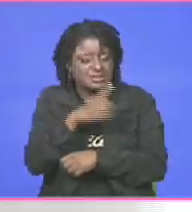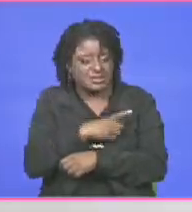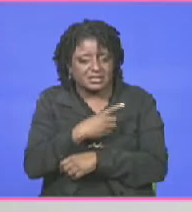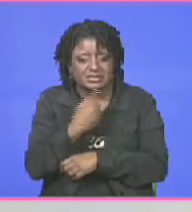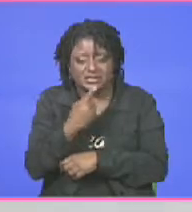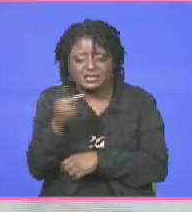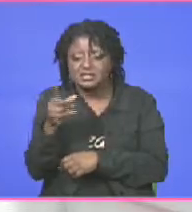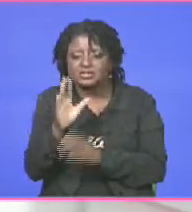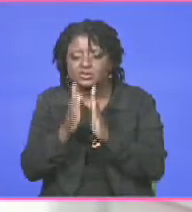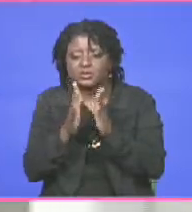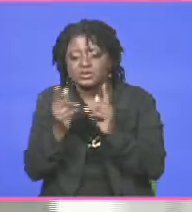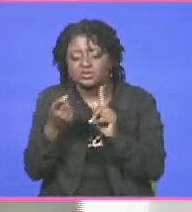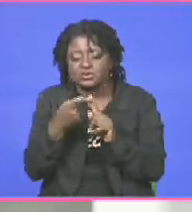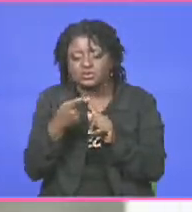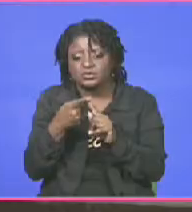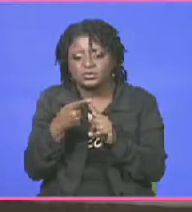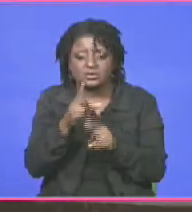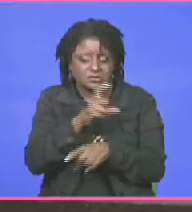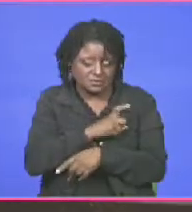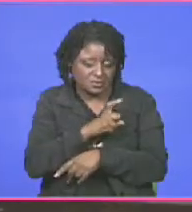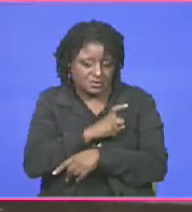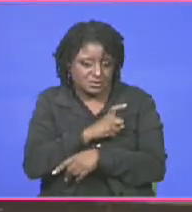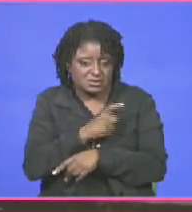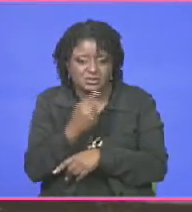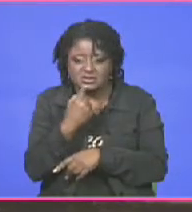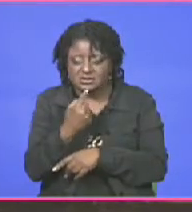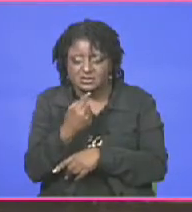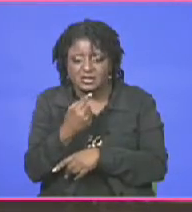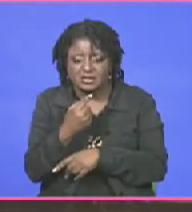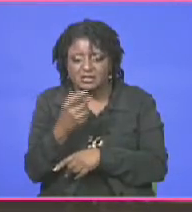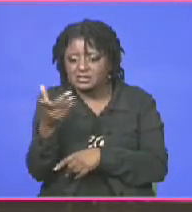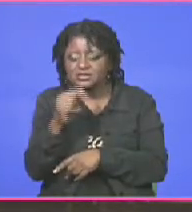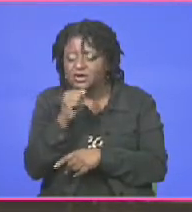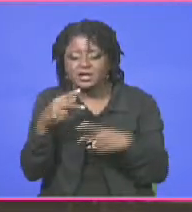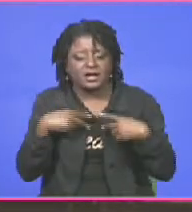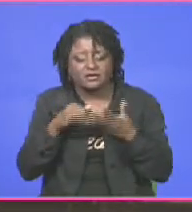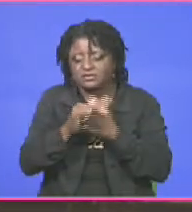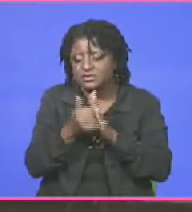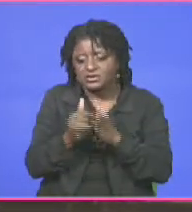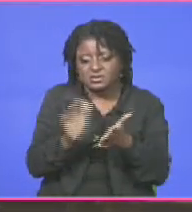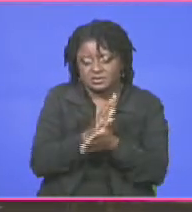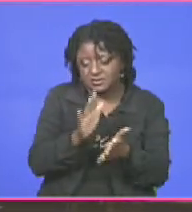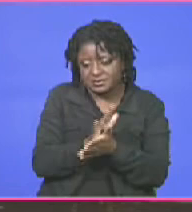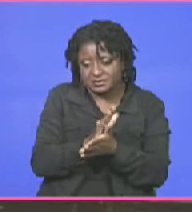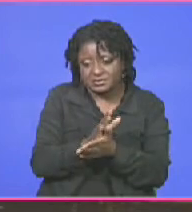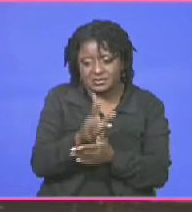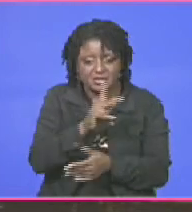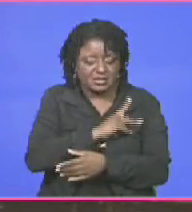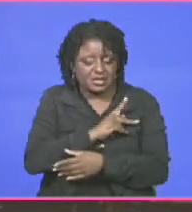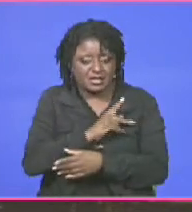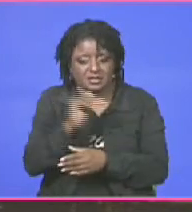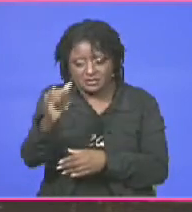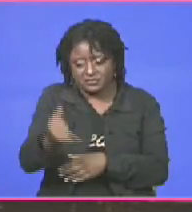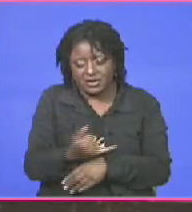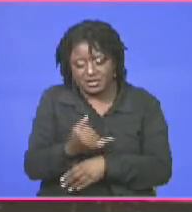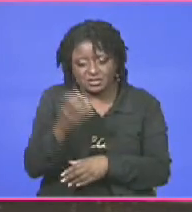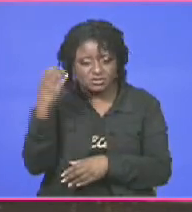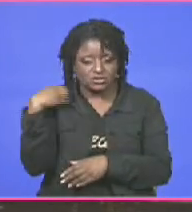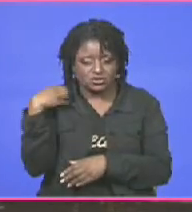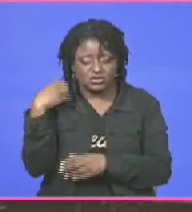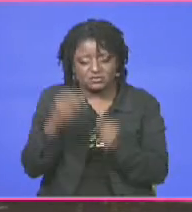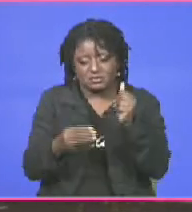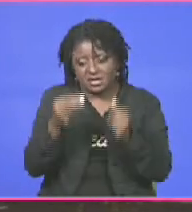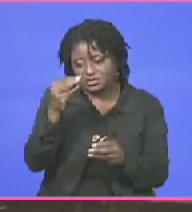he had spoken to the investigating officer, who said he did not have those documents. Mr. Knight then invited Chief Magistrate